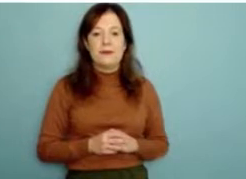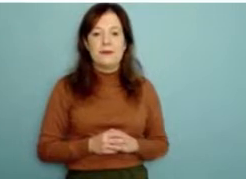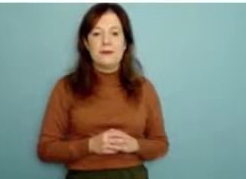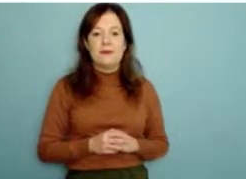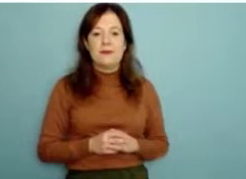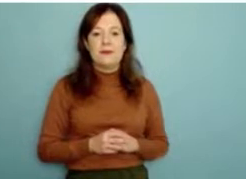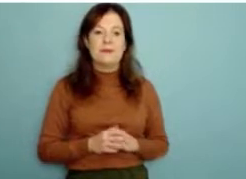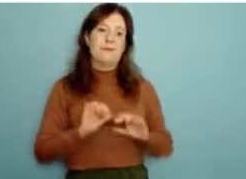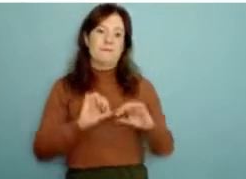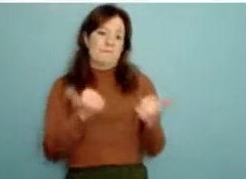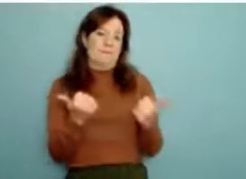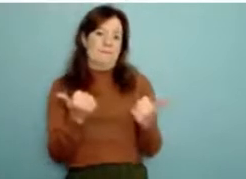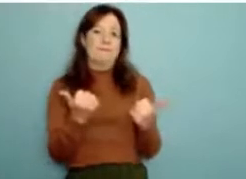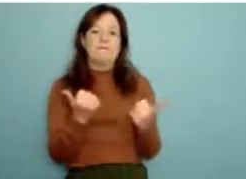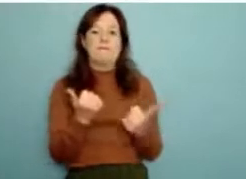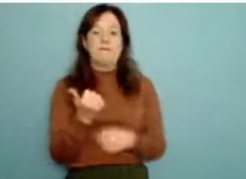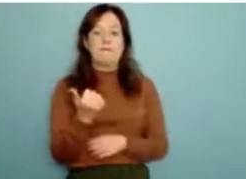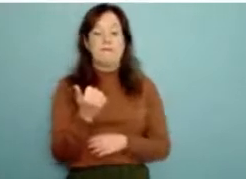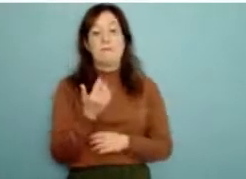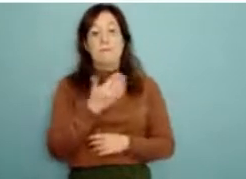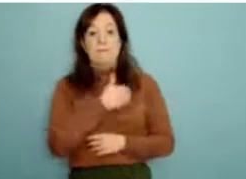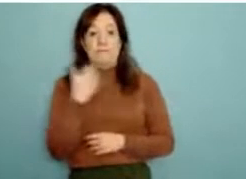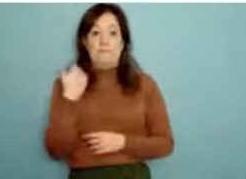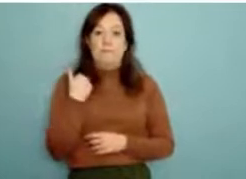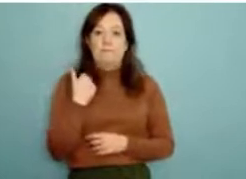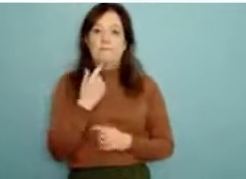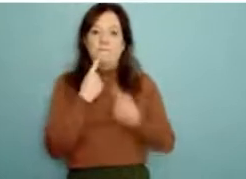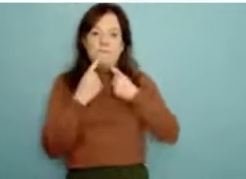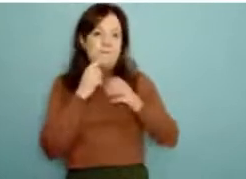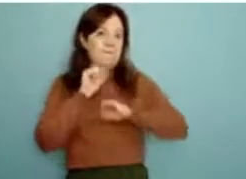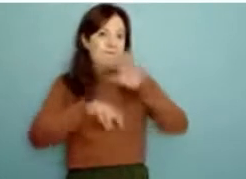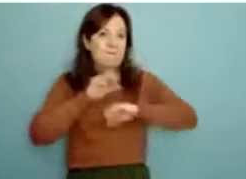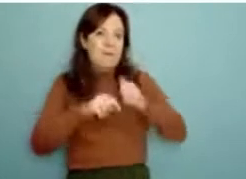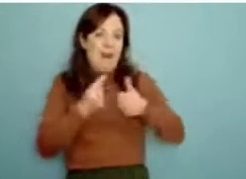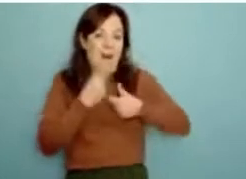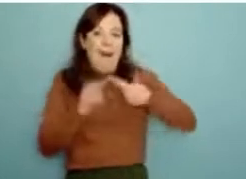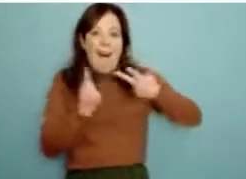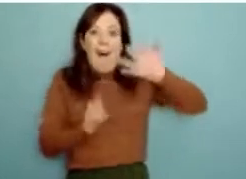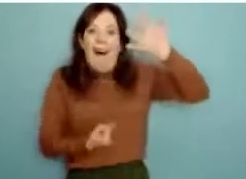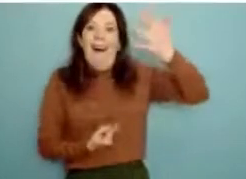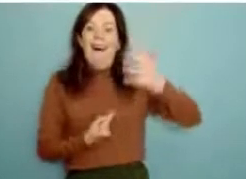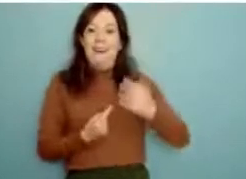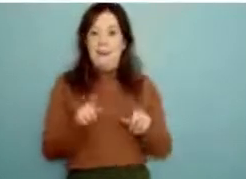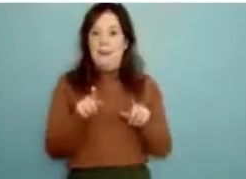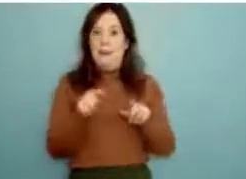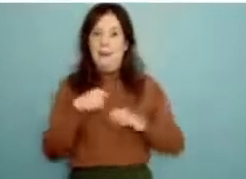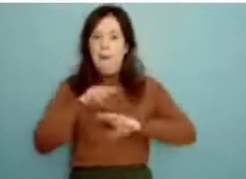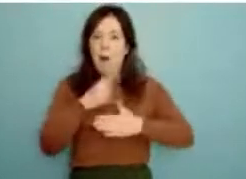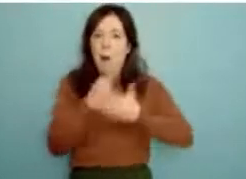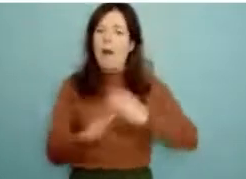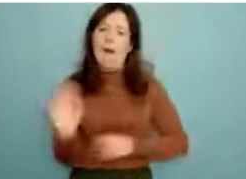Great, so today's session, we have loads to share with you today, and we hope that you'll share your thoughts and comments and questions with